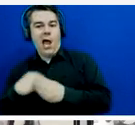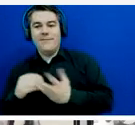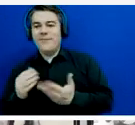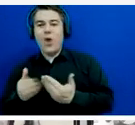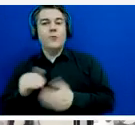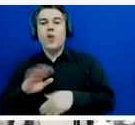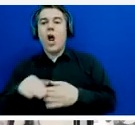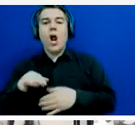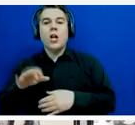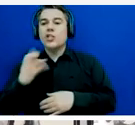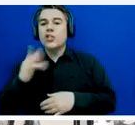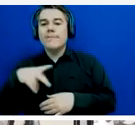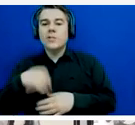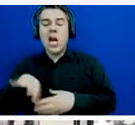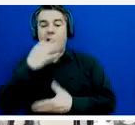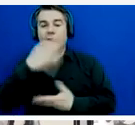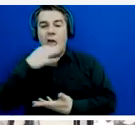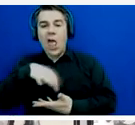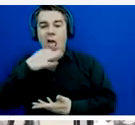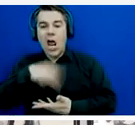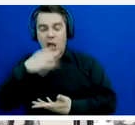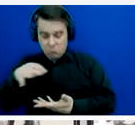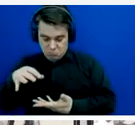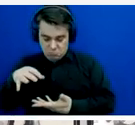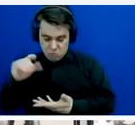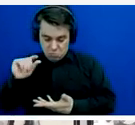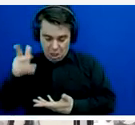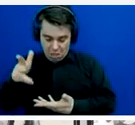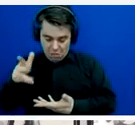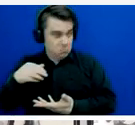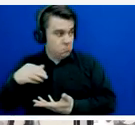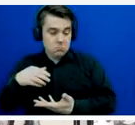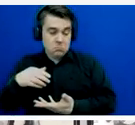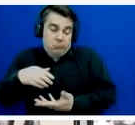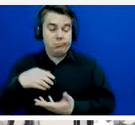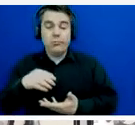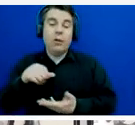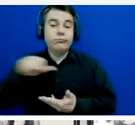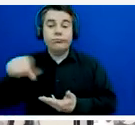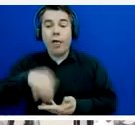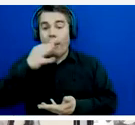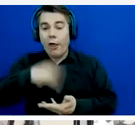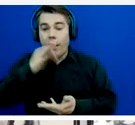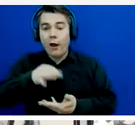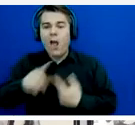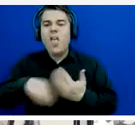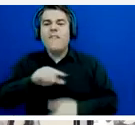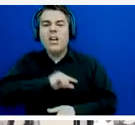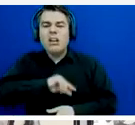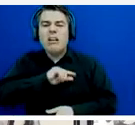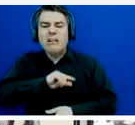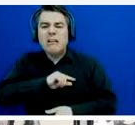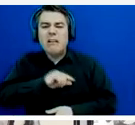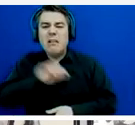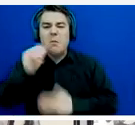bag of chips and be like, well, there's not much left. I might as well just finish it. So I would eat the whole thing, and then I'd feel guilty, and then the next morning I'd feel bloated